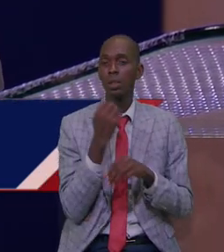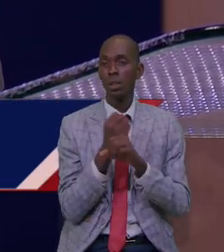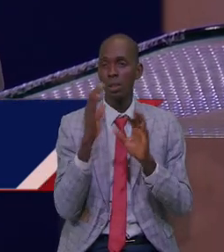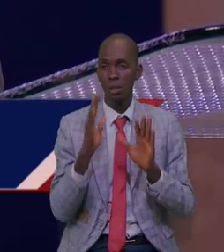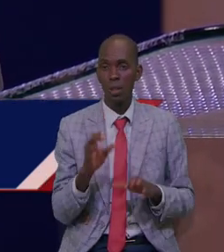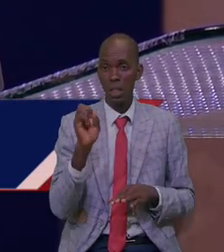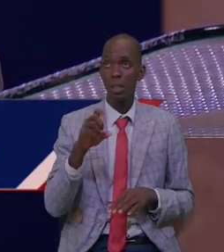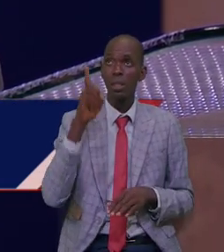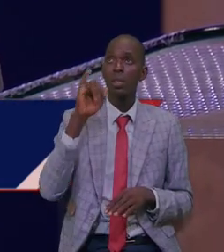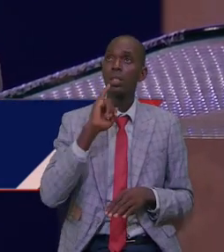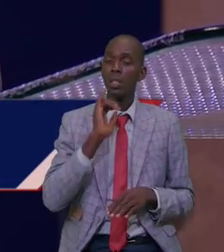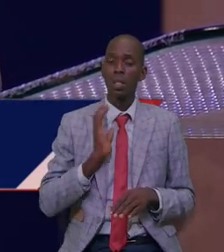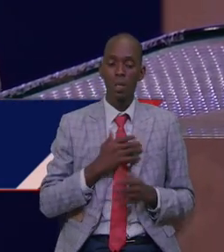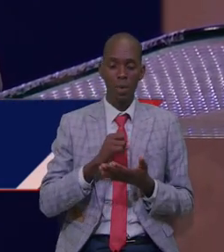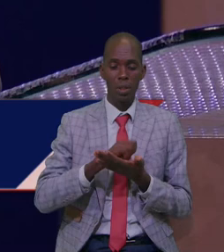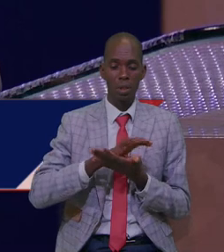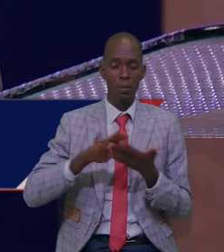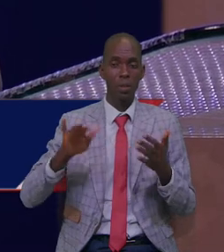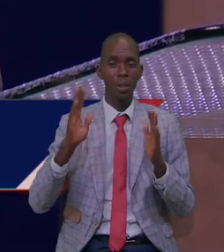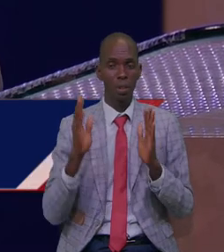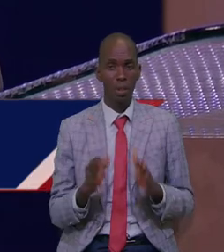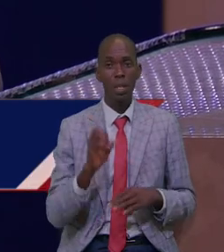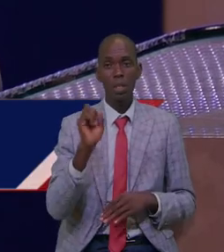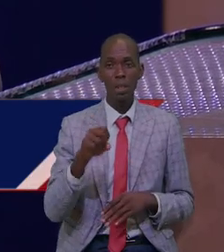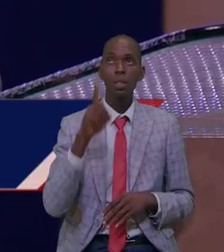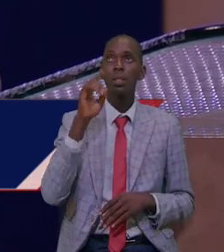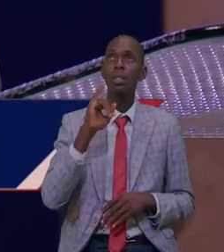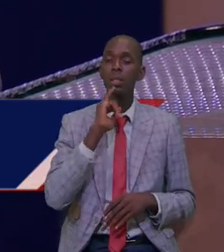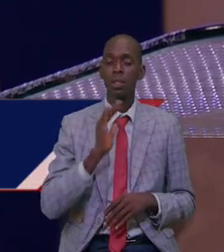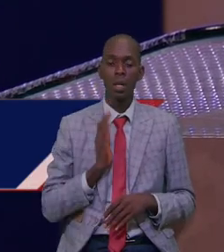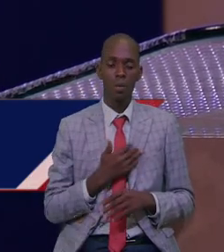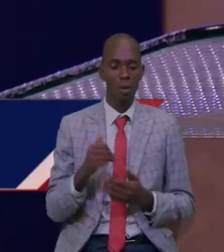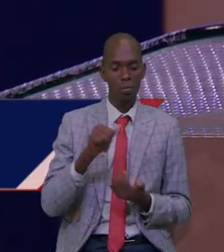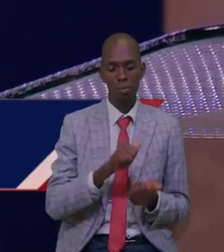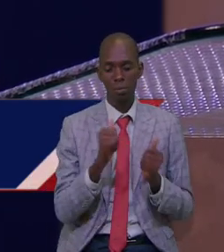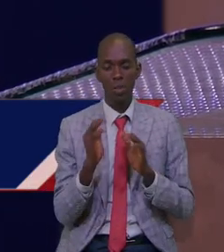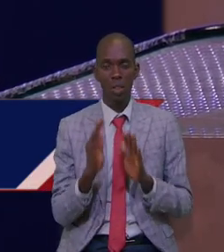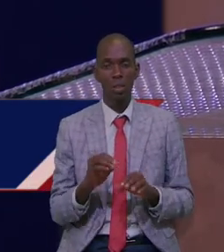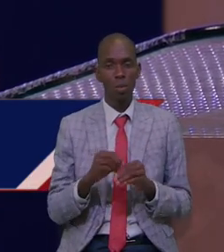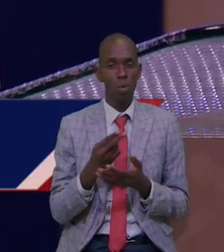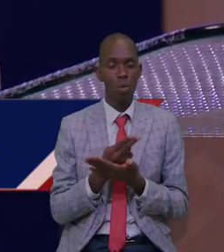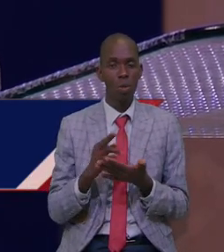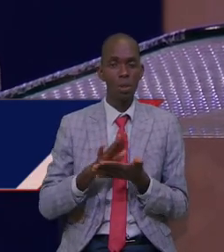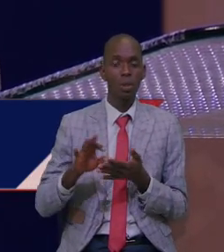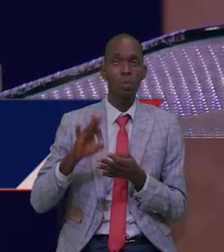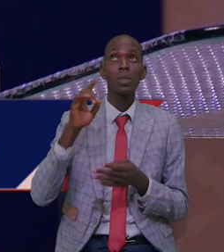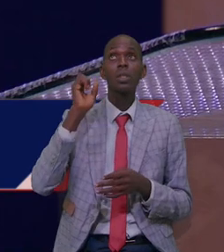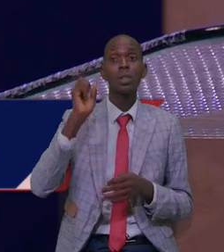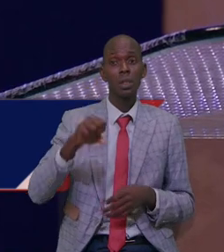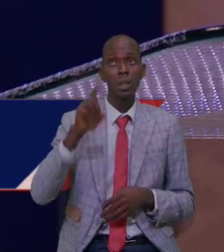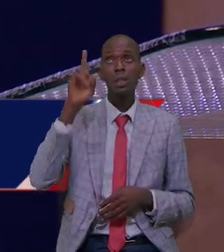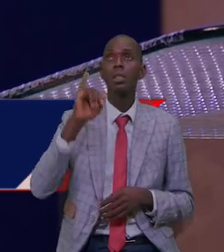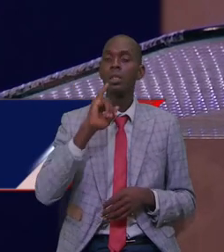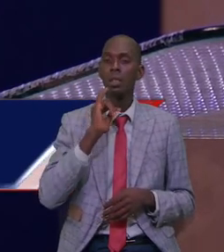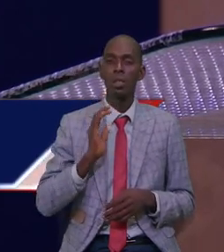he is a sanctifier. Yes, he is a baptizer in the Holy Ghost. Yes, he is the